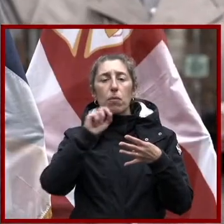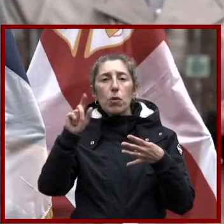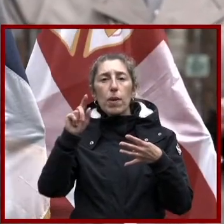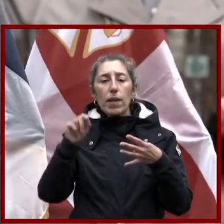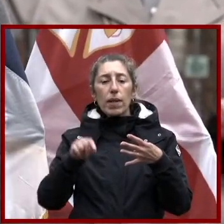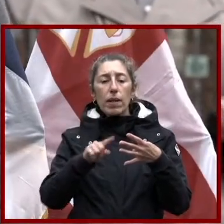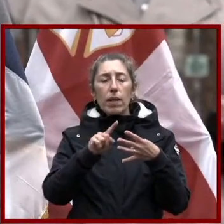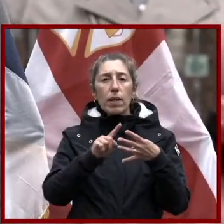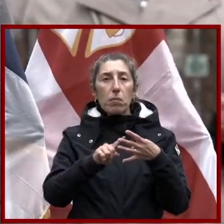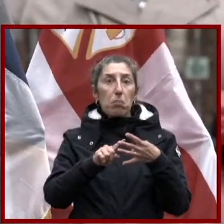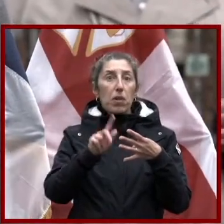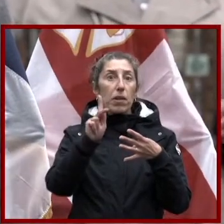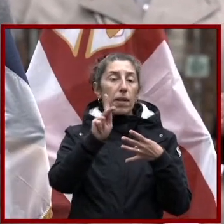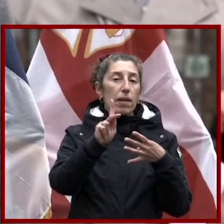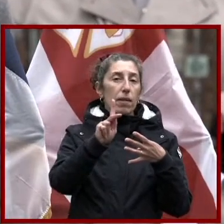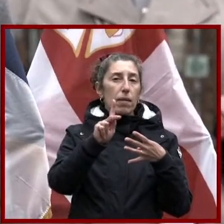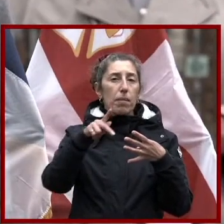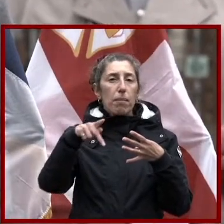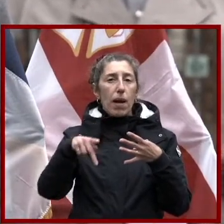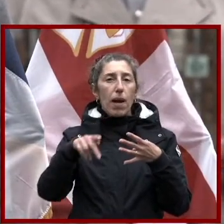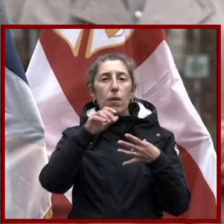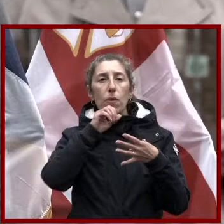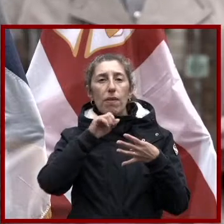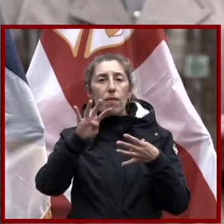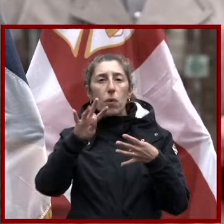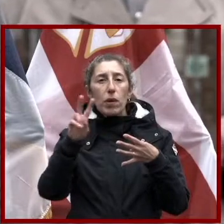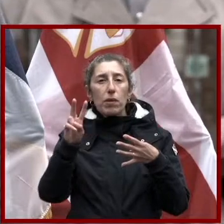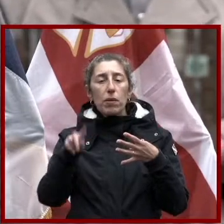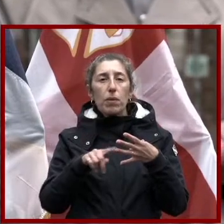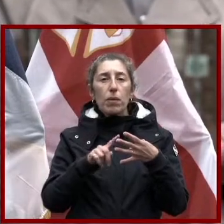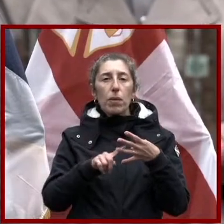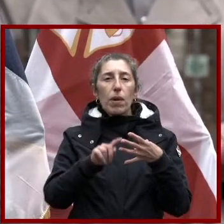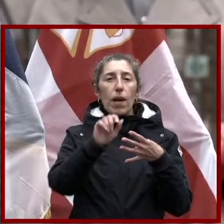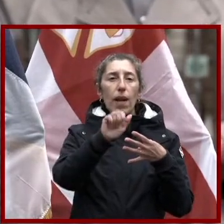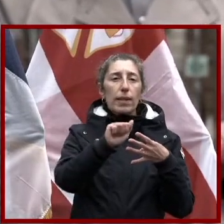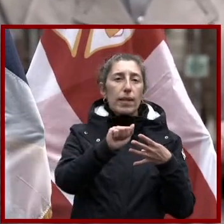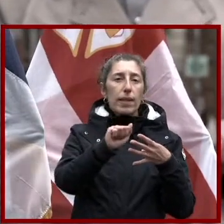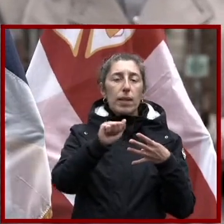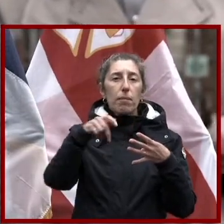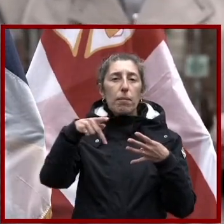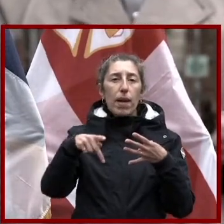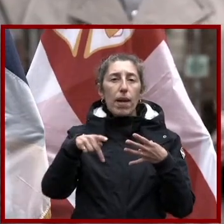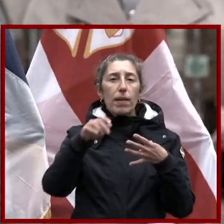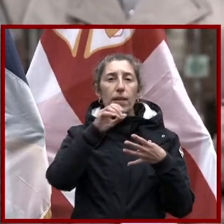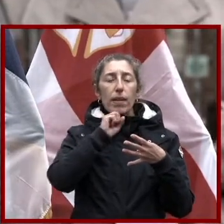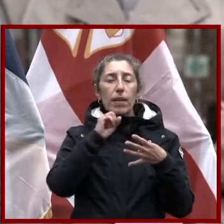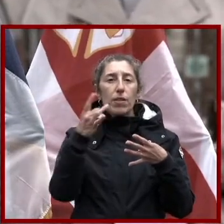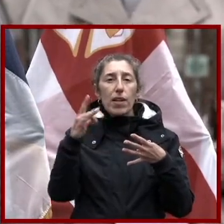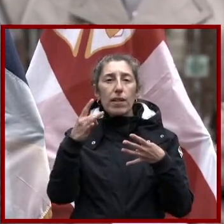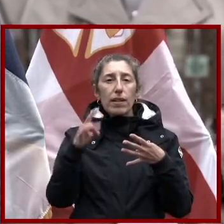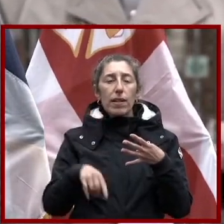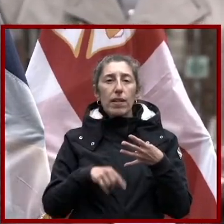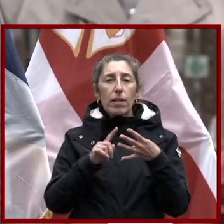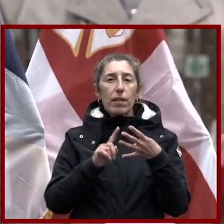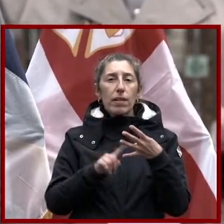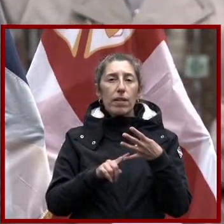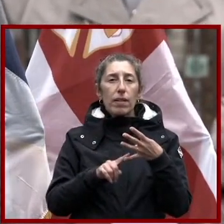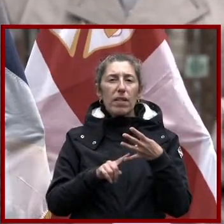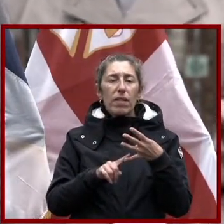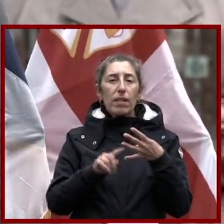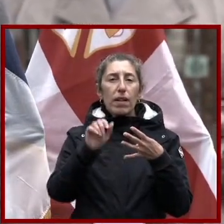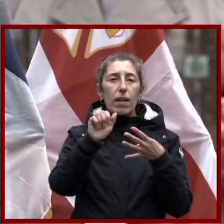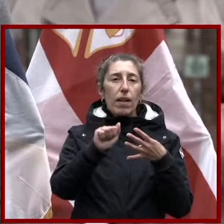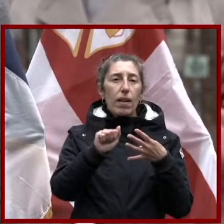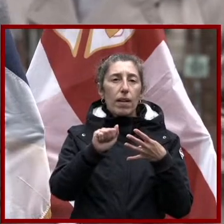Providenza Pano, age 42. Annie Pack, age 18.